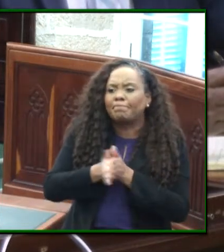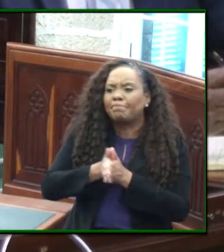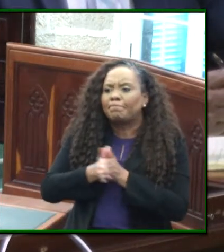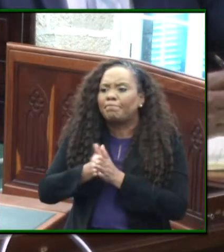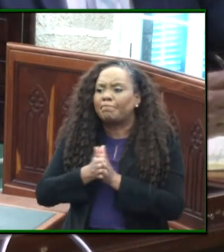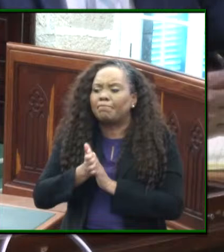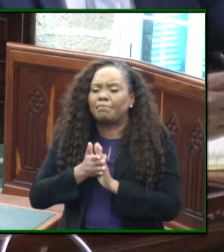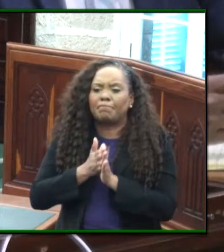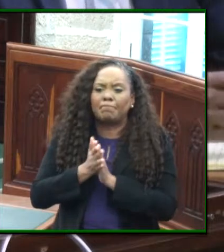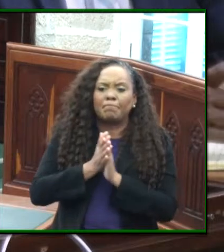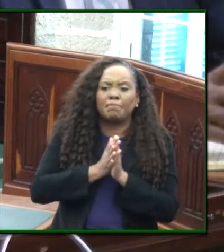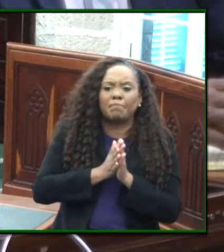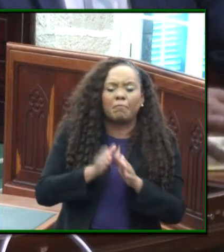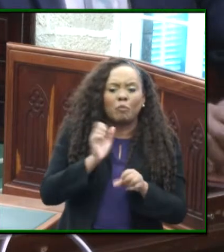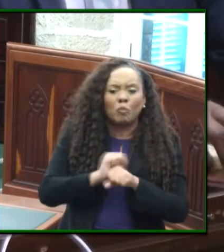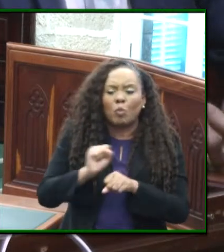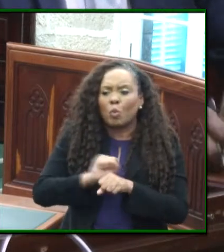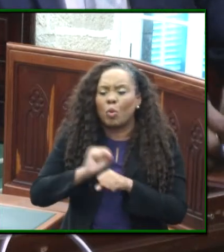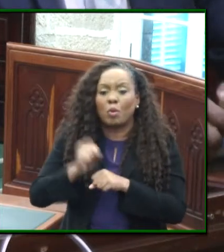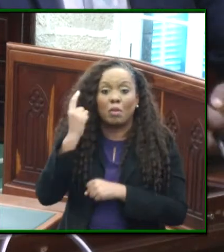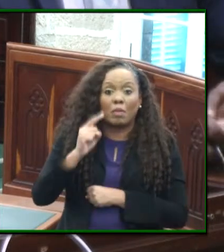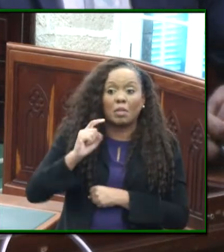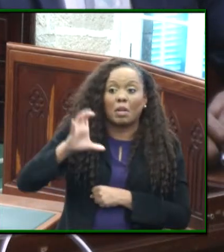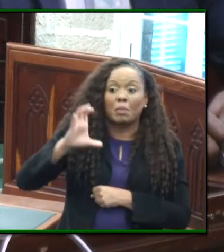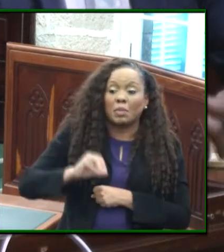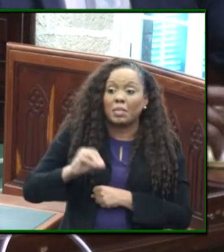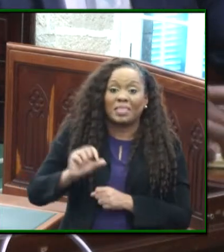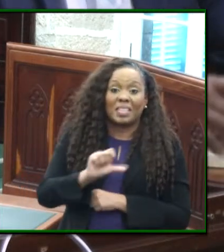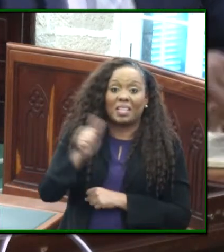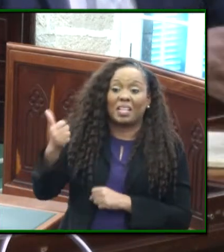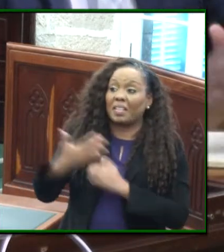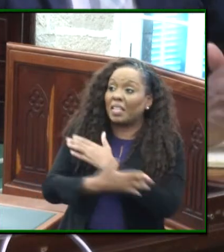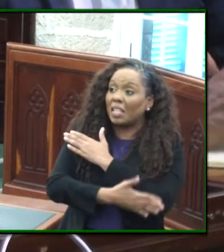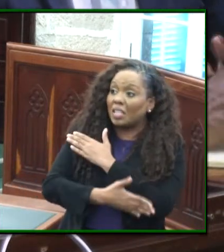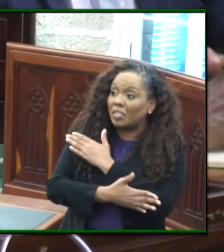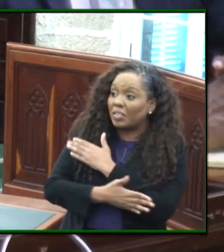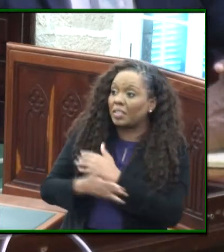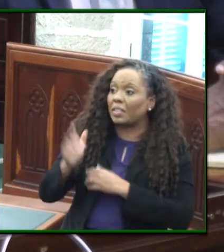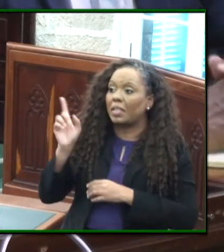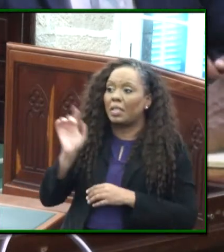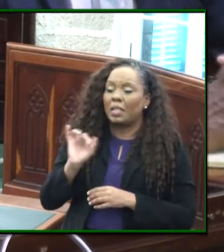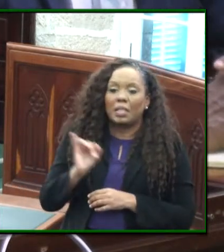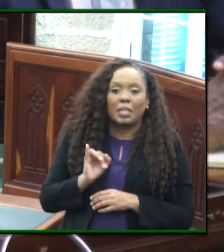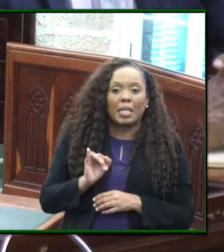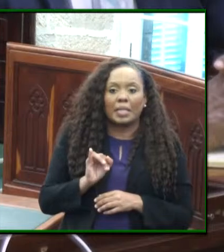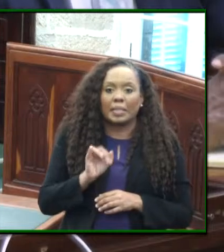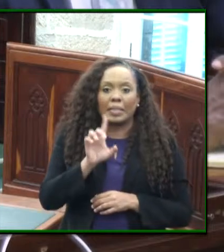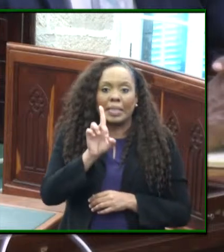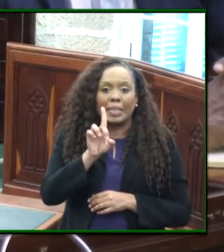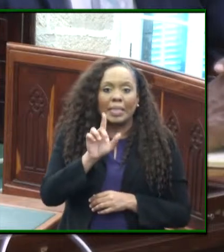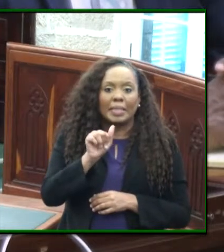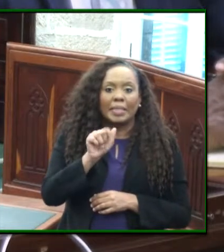doing work for companies overseas, generally data type work and so on.